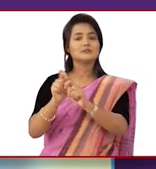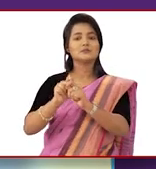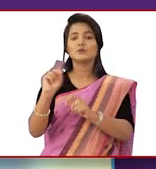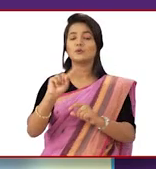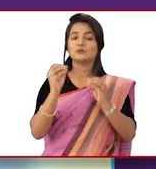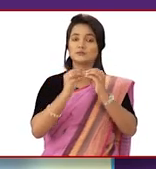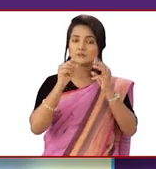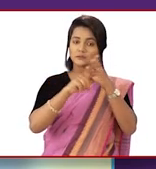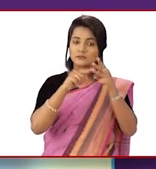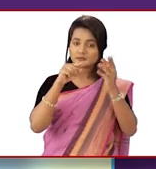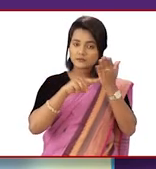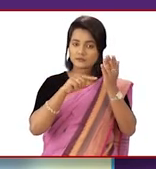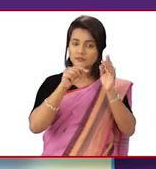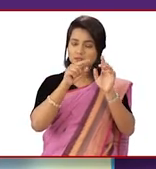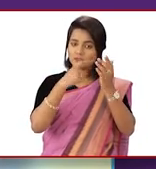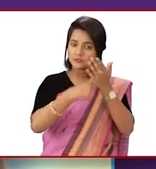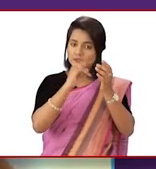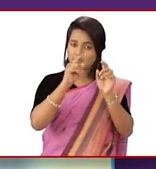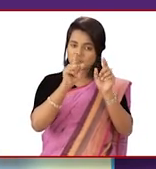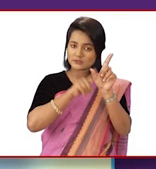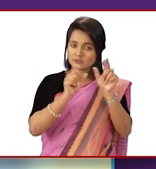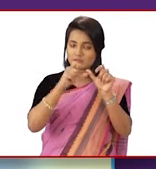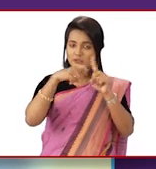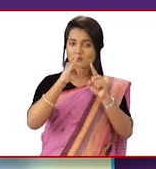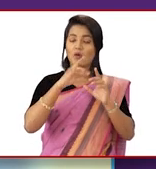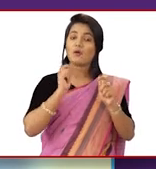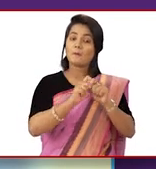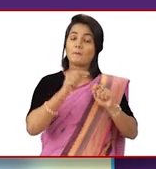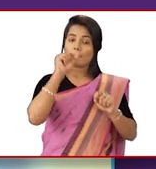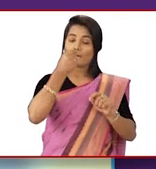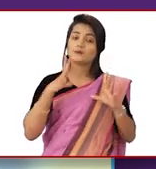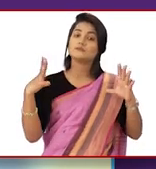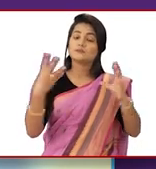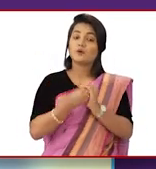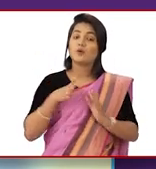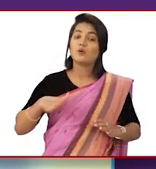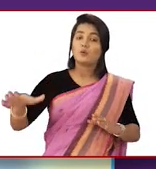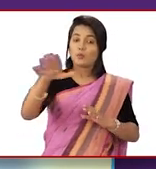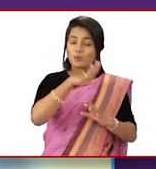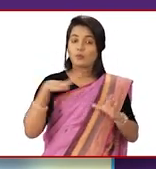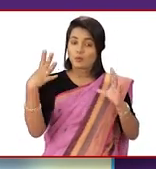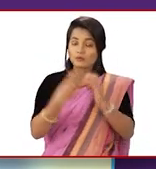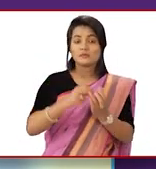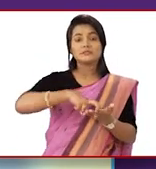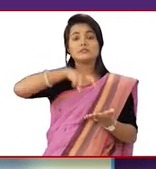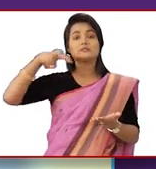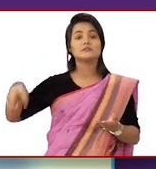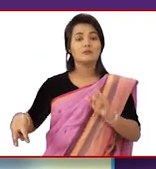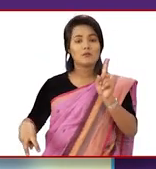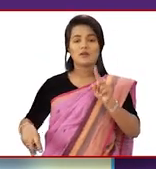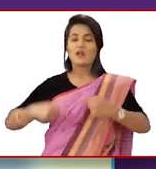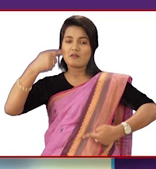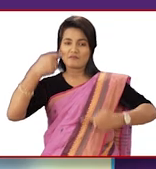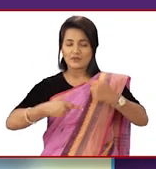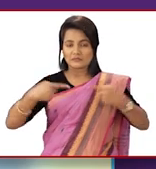system built by everybody, and we are, all of us are a part of it. So if all of us don't step out of it, don't fight